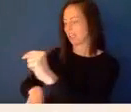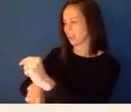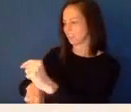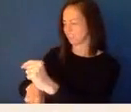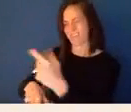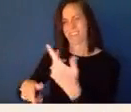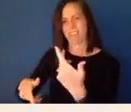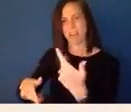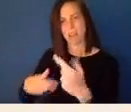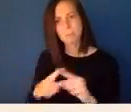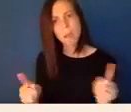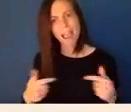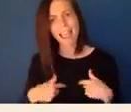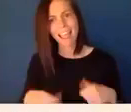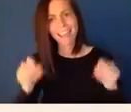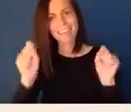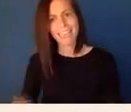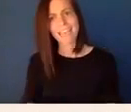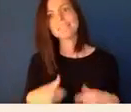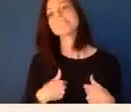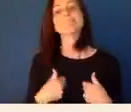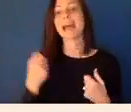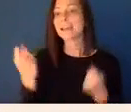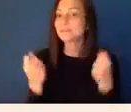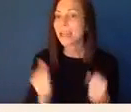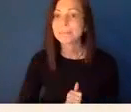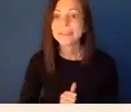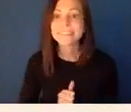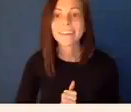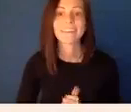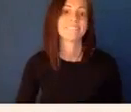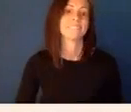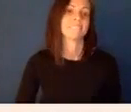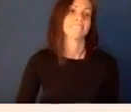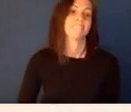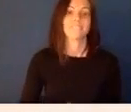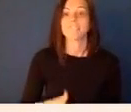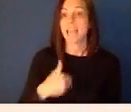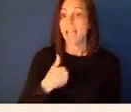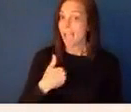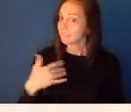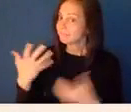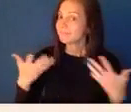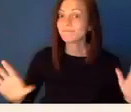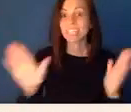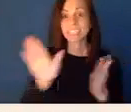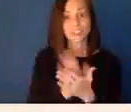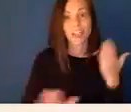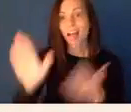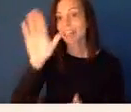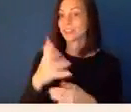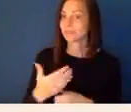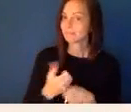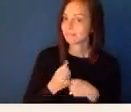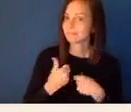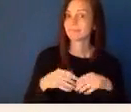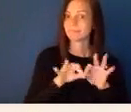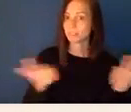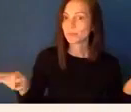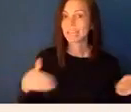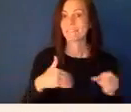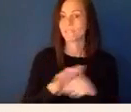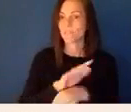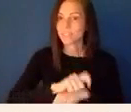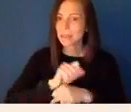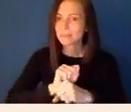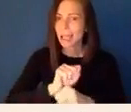can. I drive my own car. I have gone to college. I've graduated with a degree. I have a full-time job. No, I